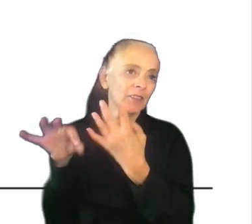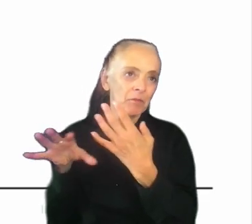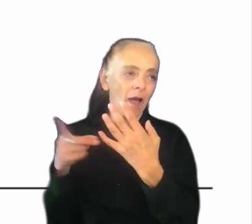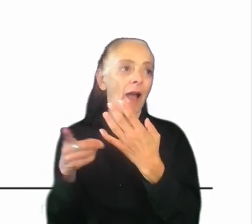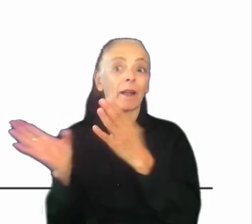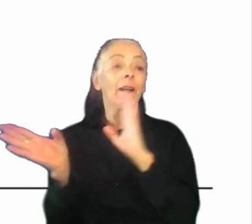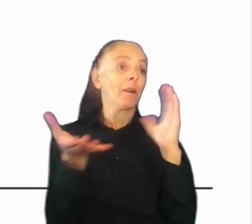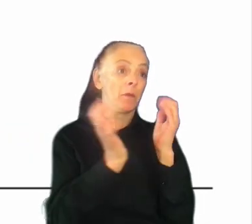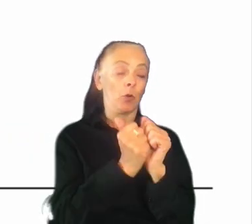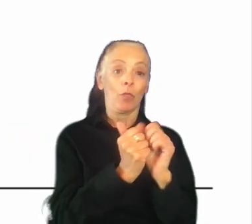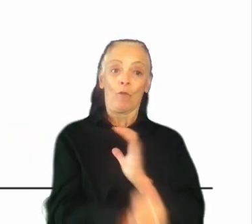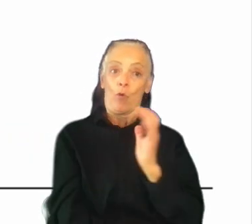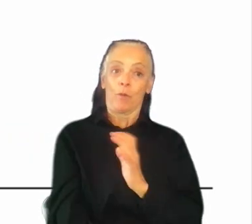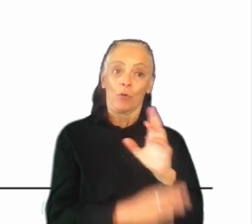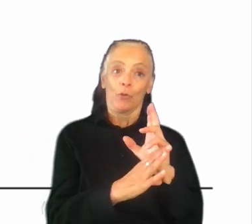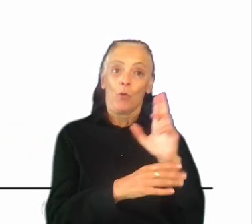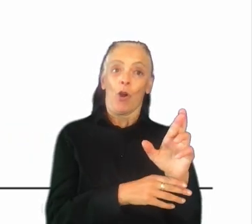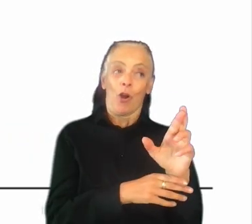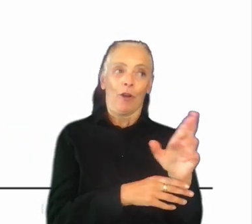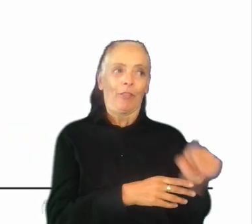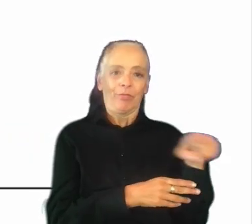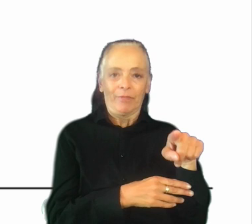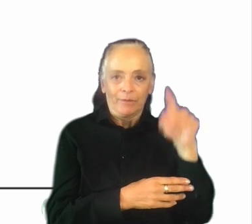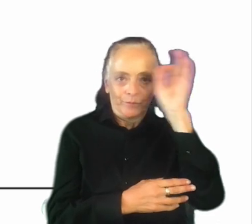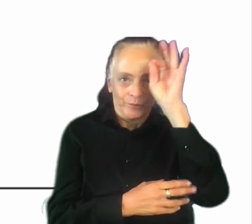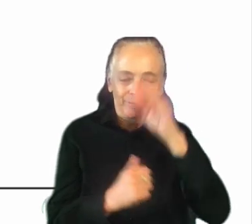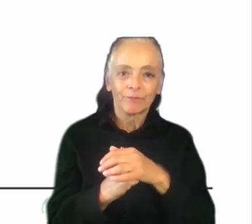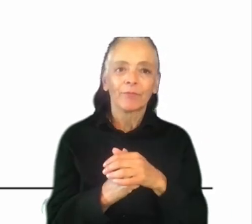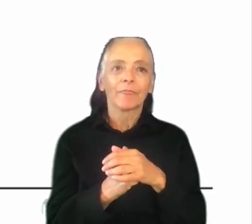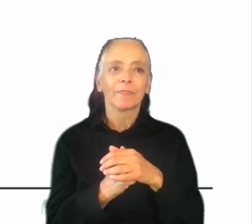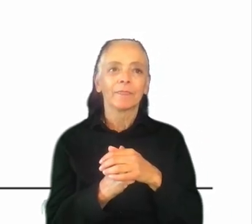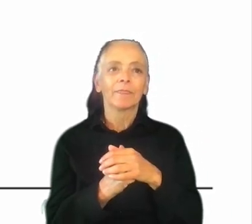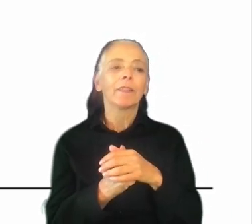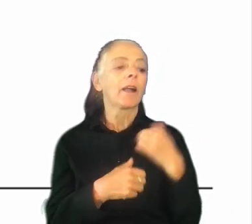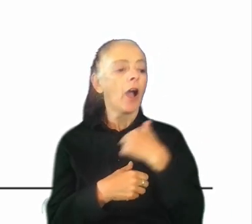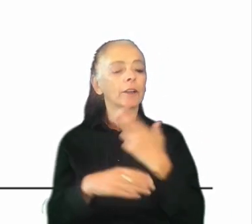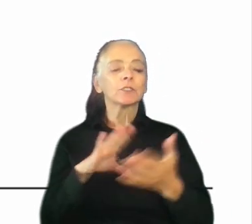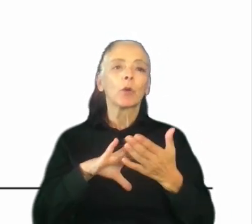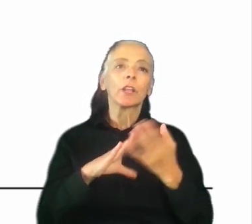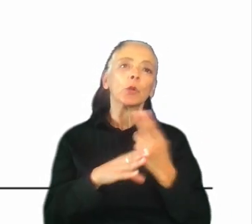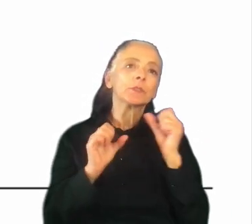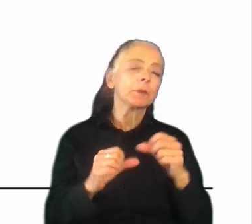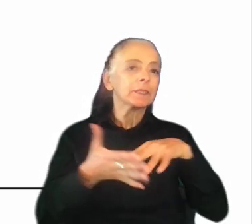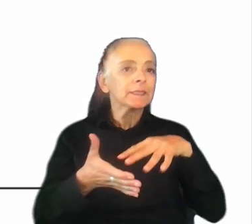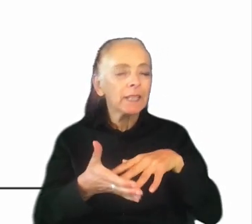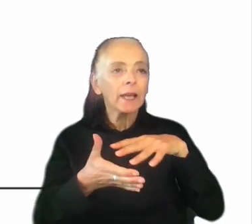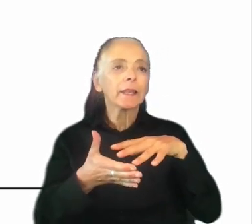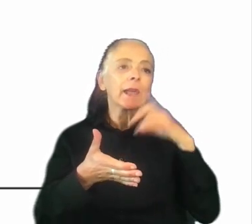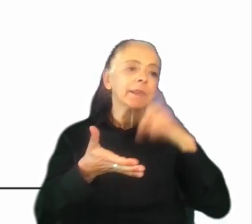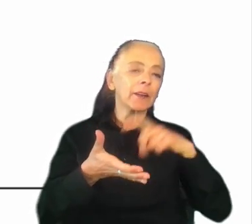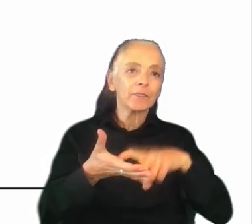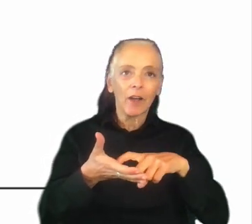about versus formal user research so us running a usability study identifying some usability